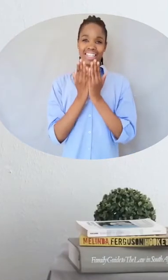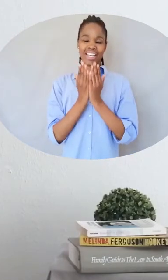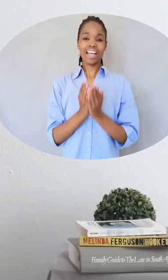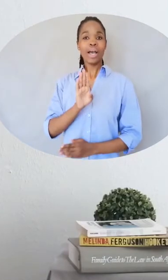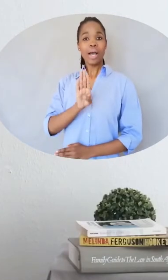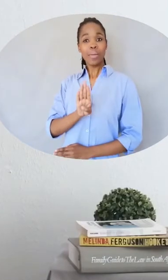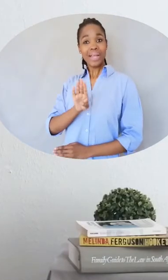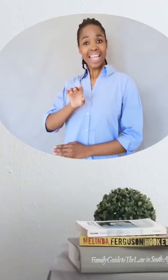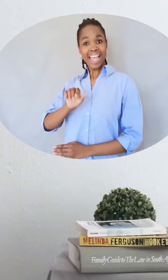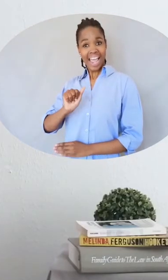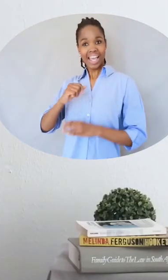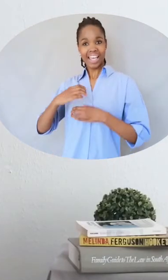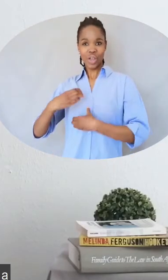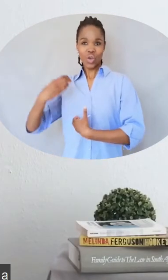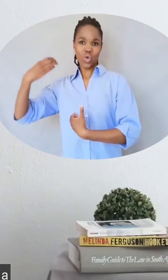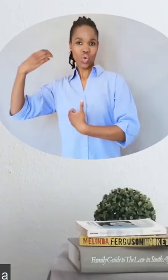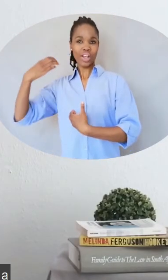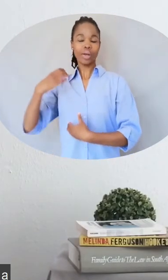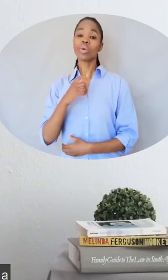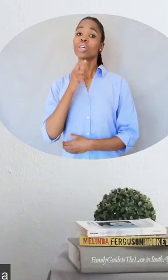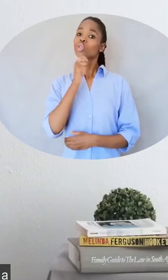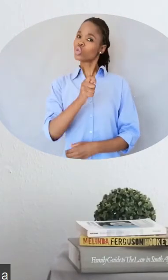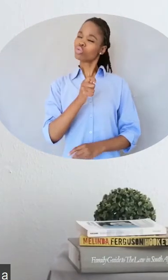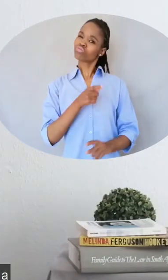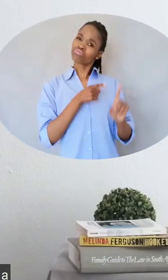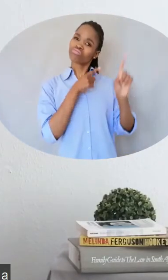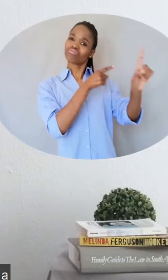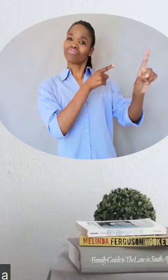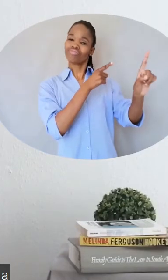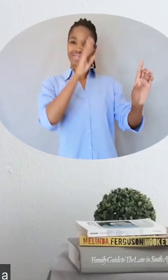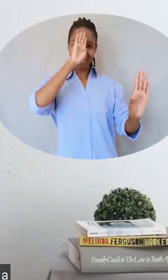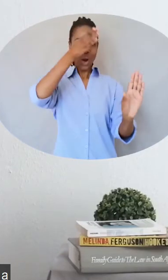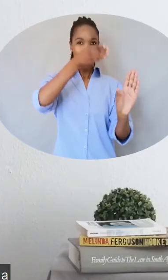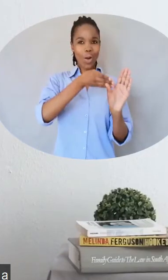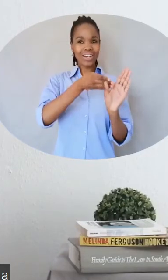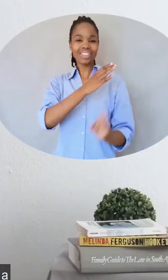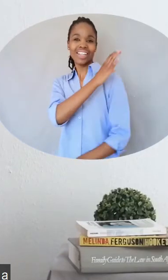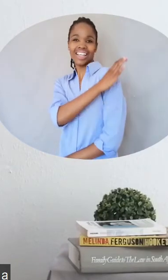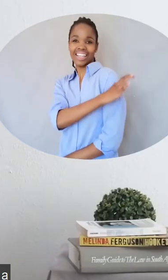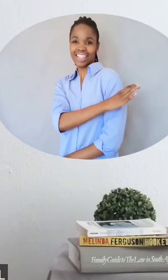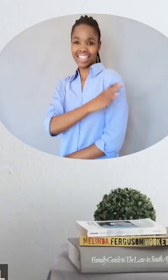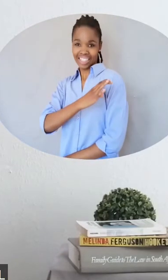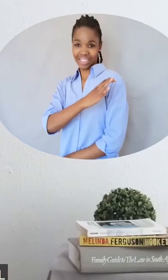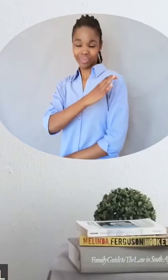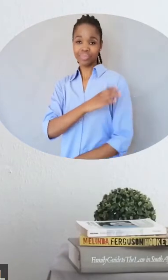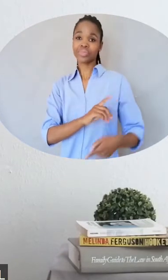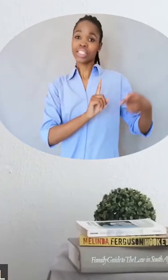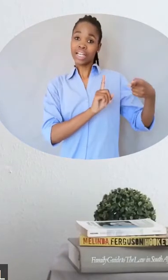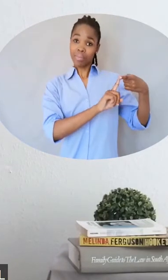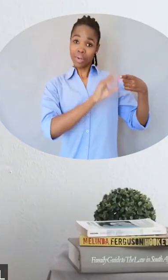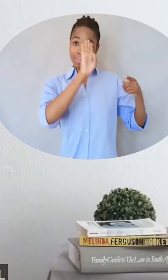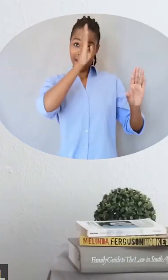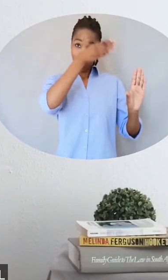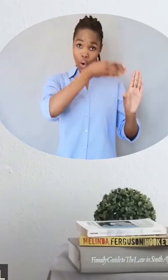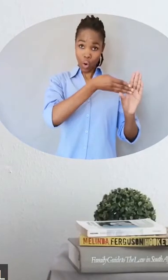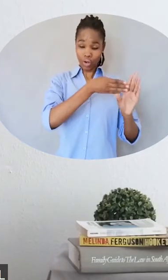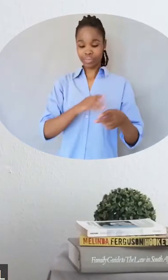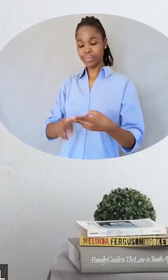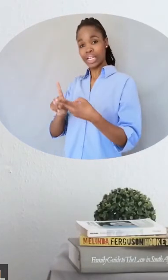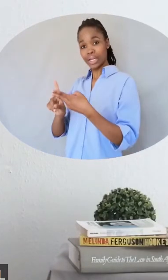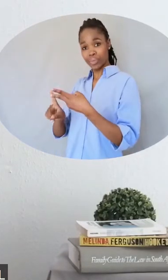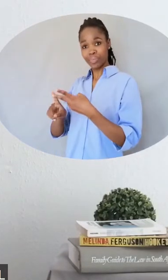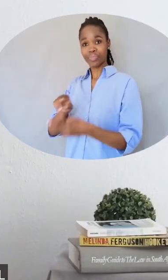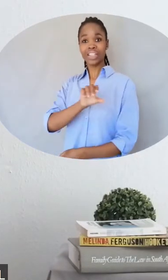for a BA degree with the hopes of becoming a clinical psychologist. My second major was